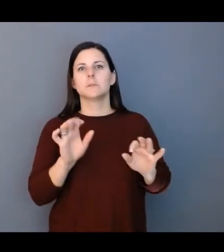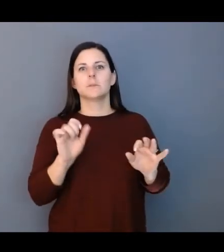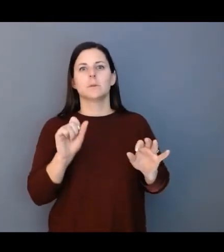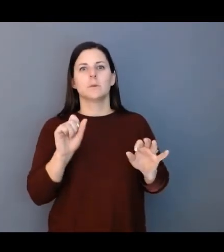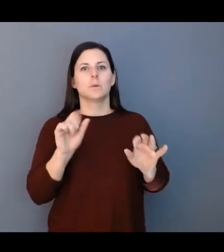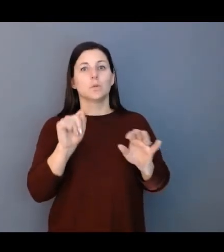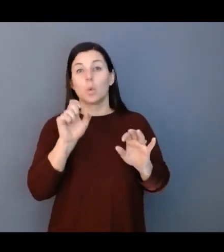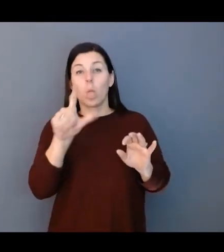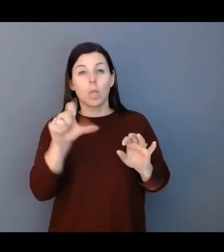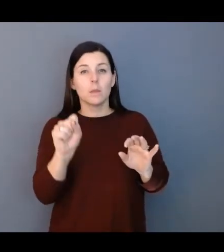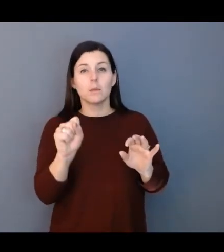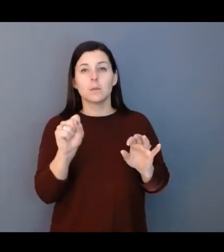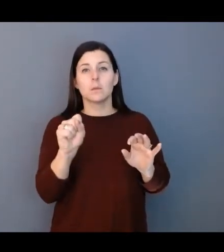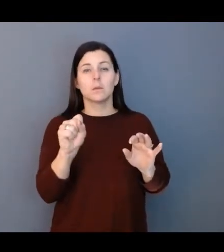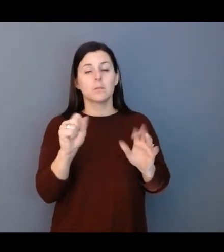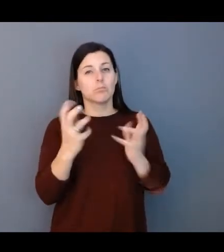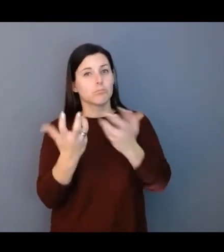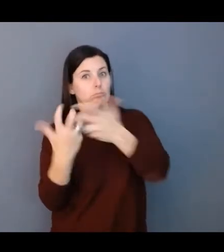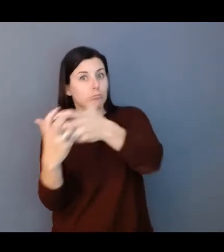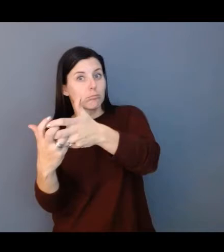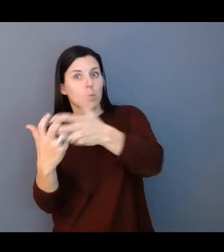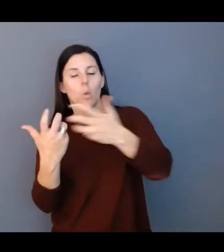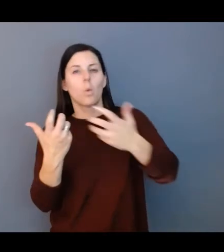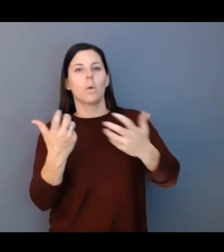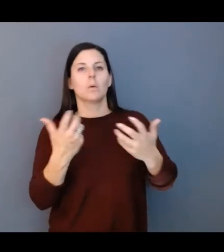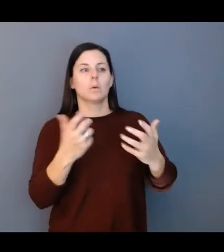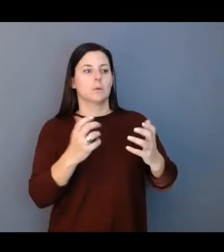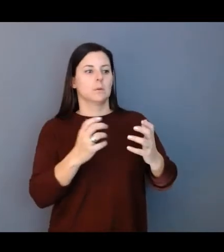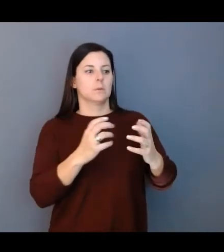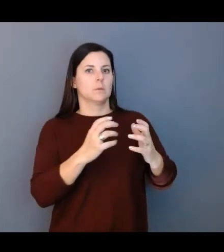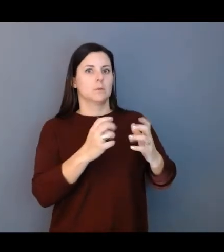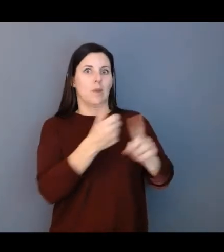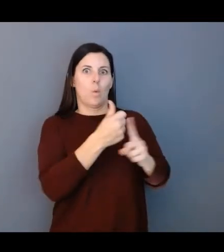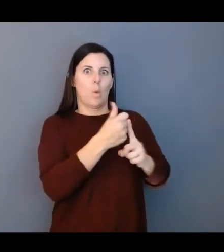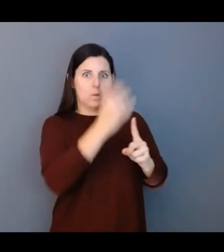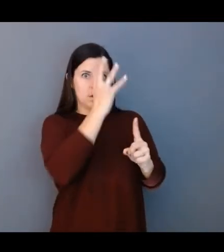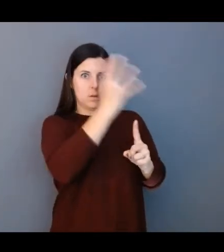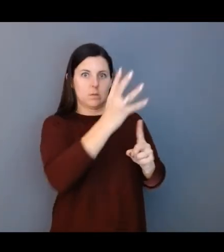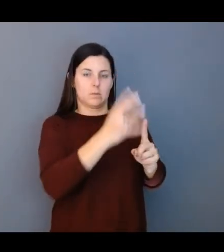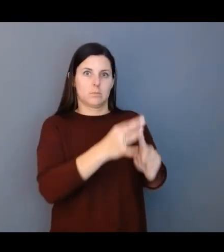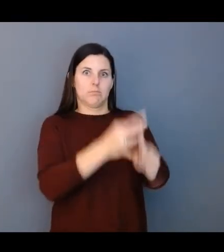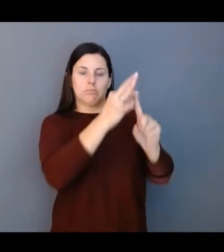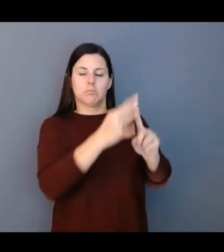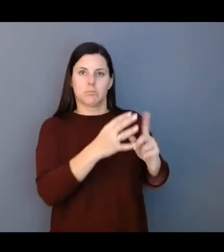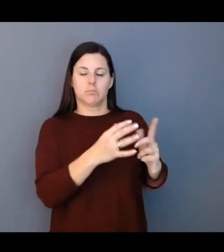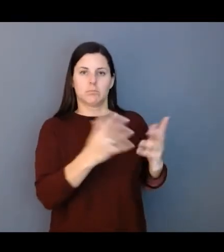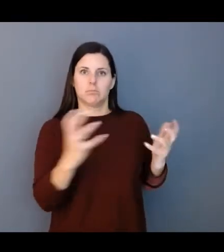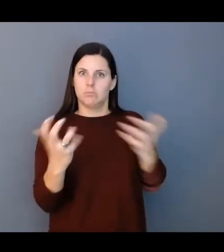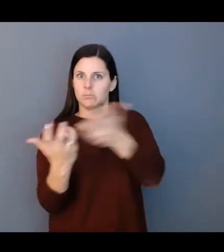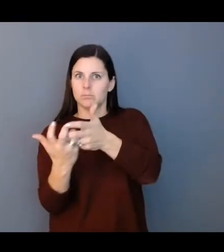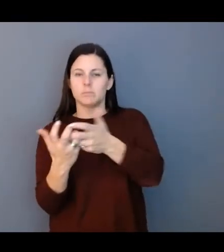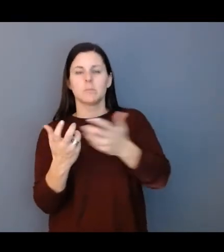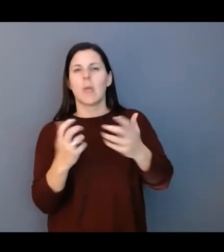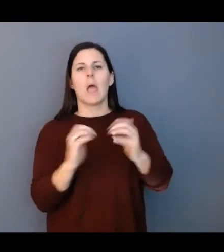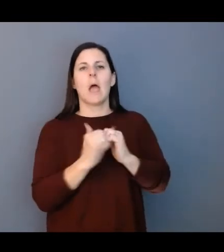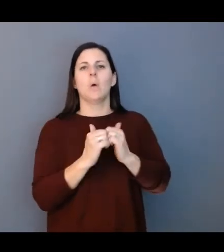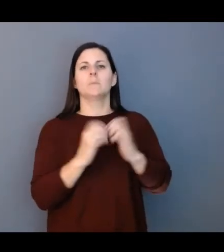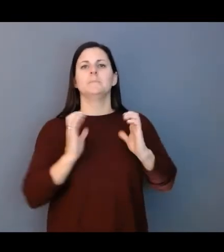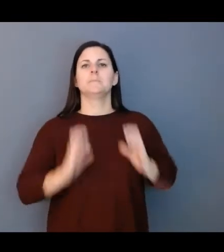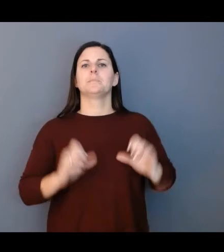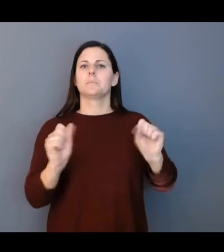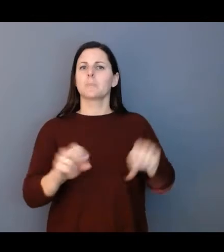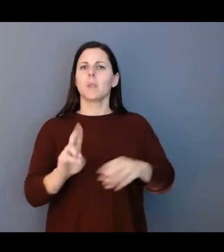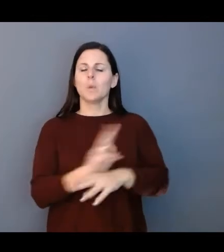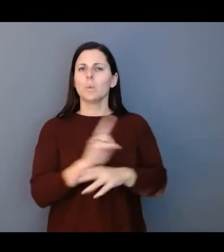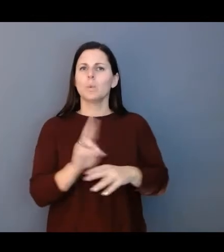frameworks or tools that this would work with, or customers can bring custom containers, or what are some of the